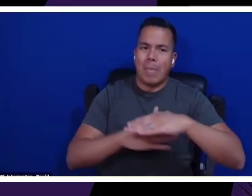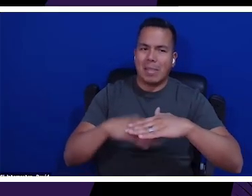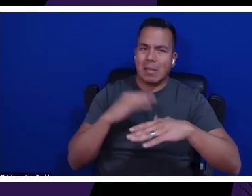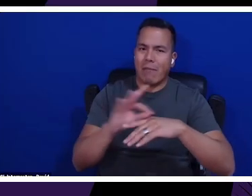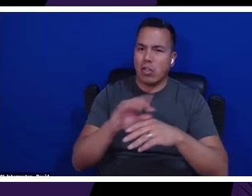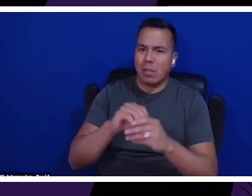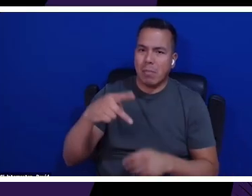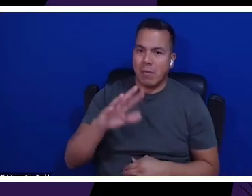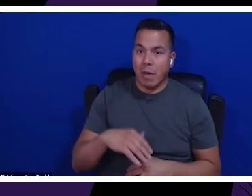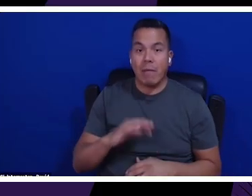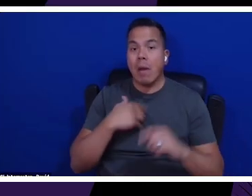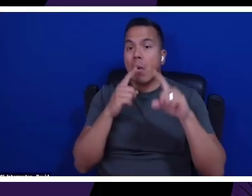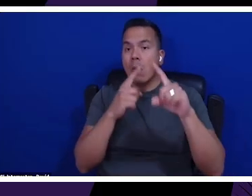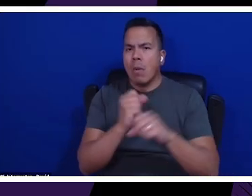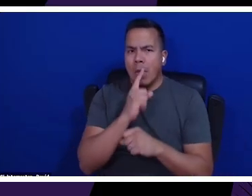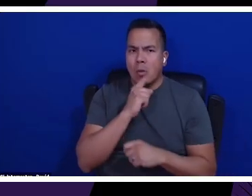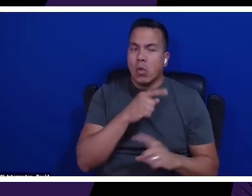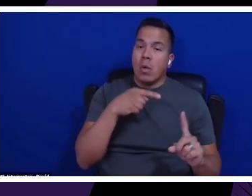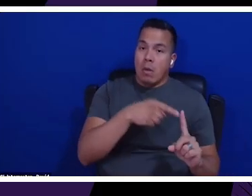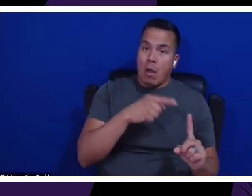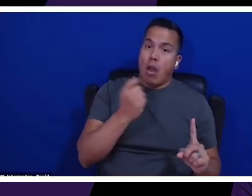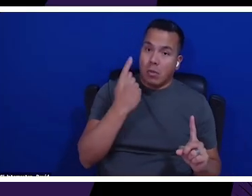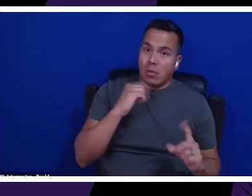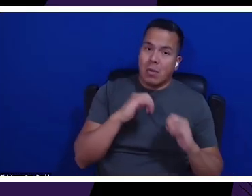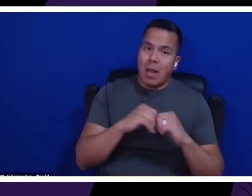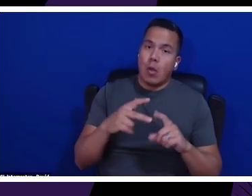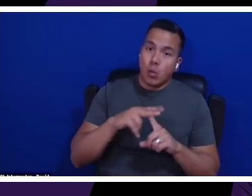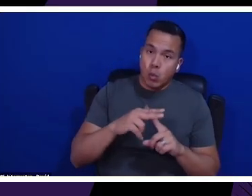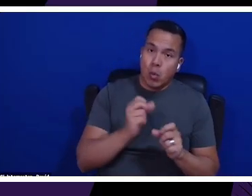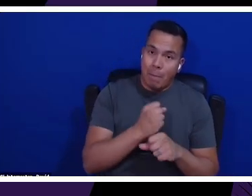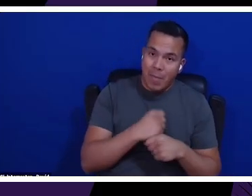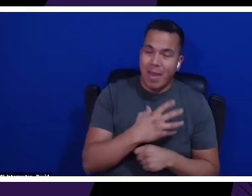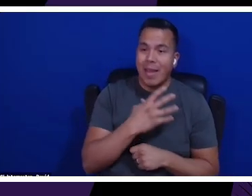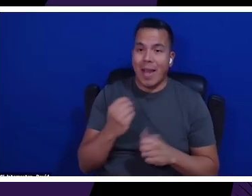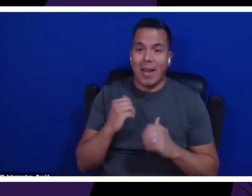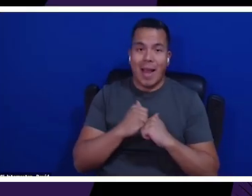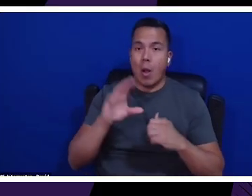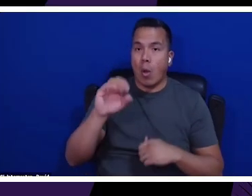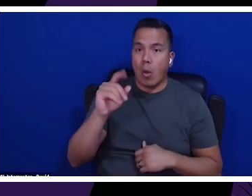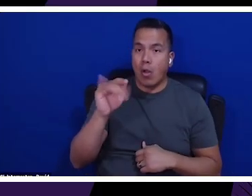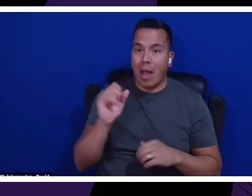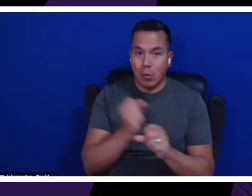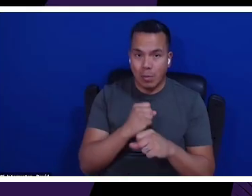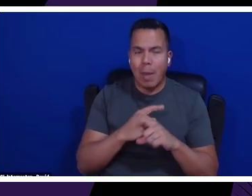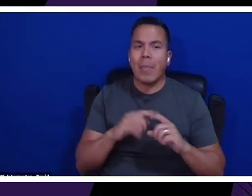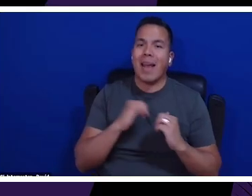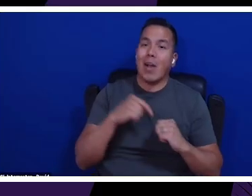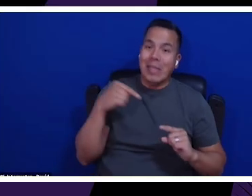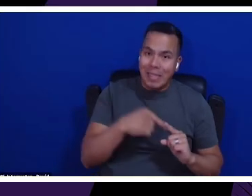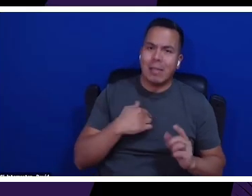to ensure that he not only understood how the tool and collages were made, but how he could use P5 moving